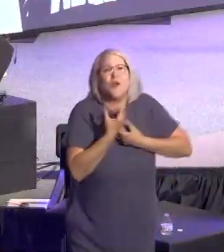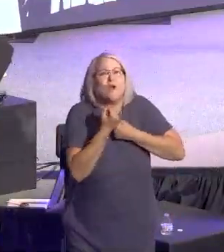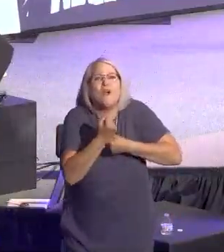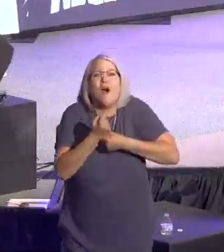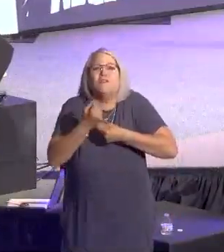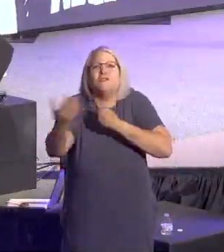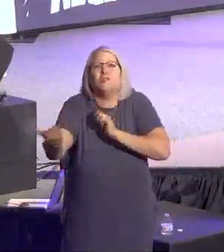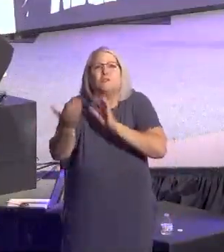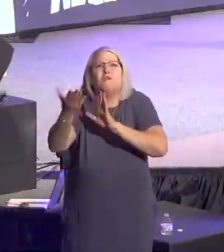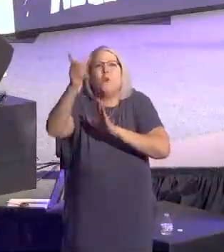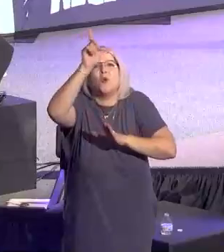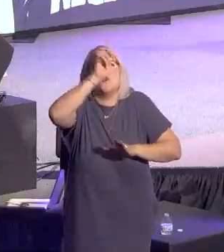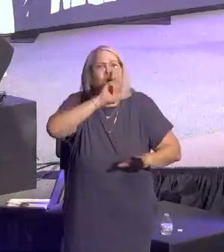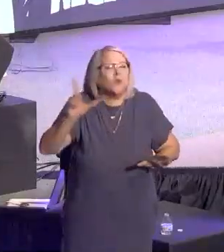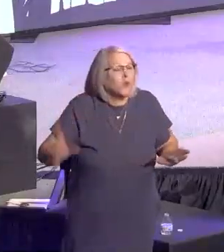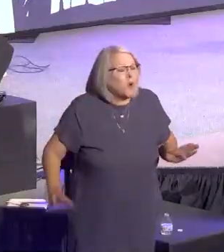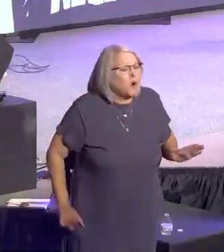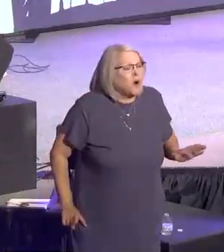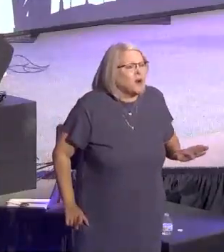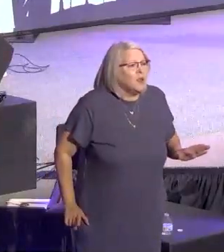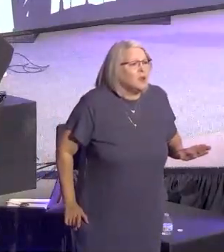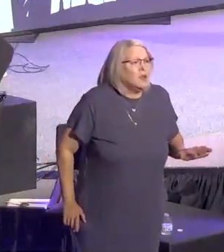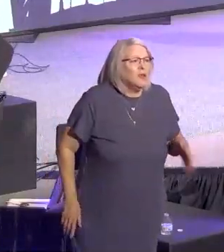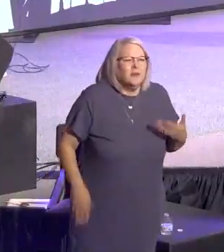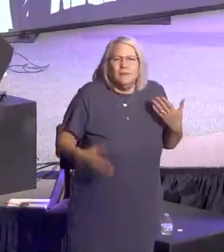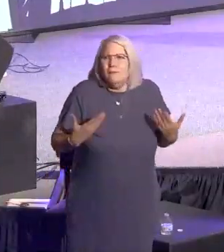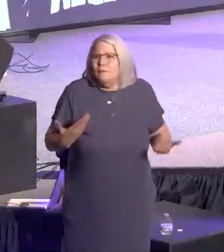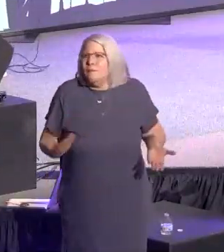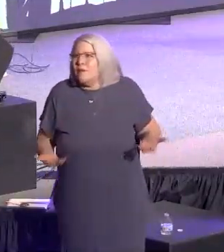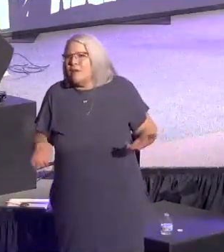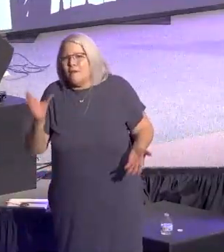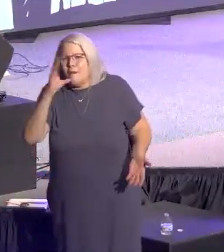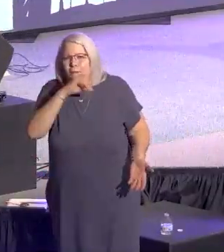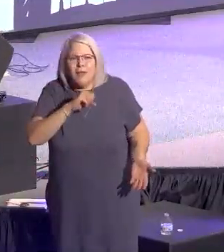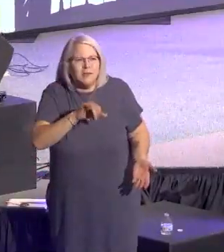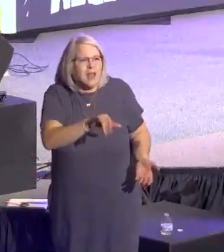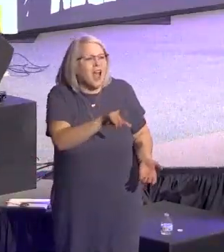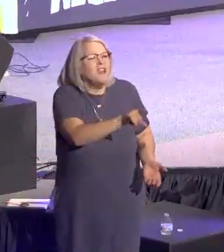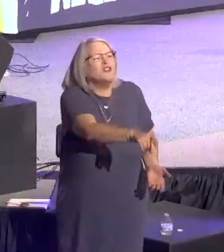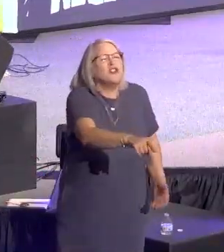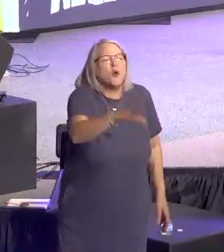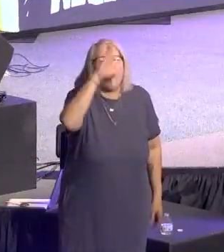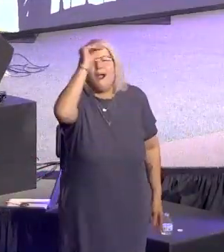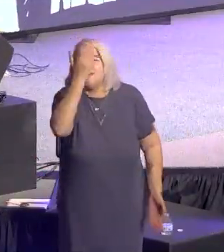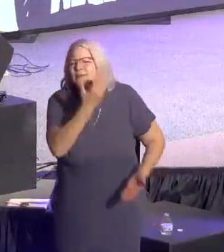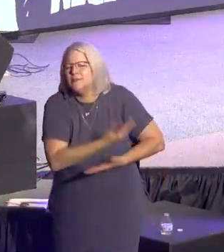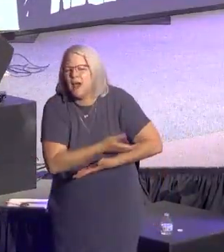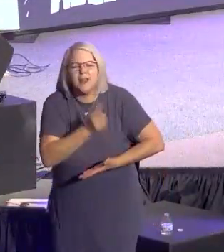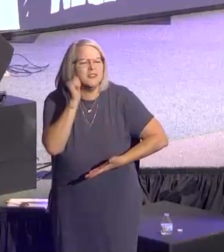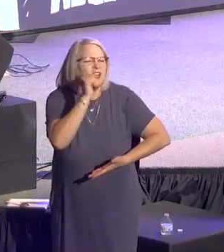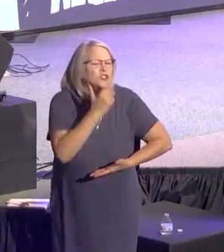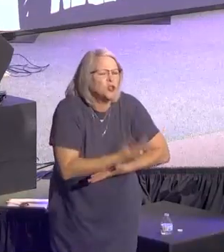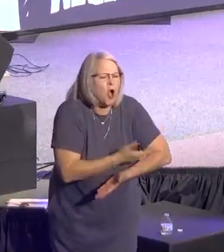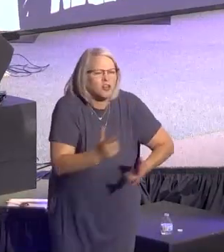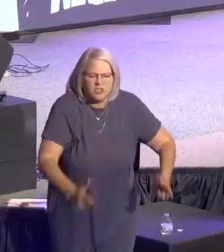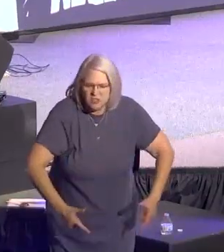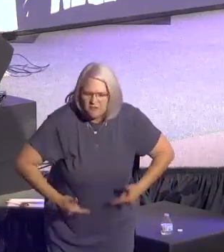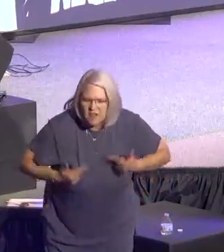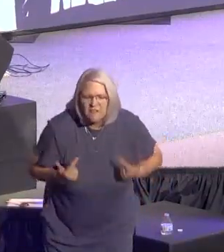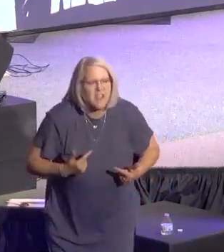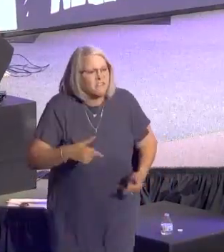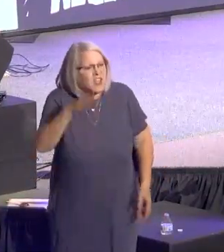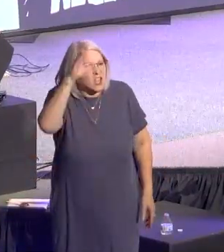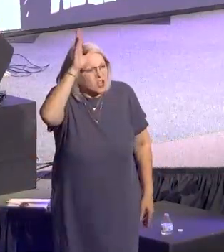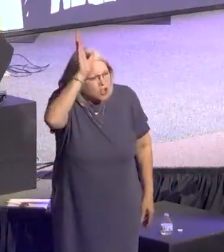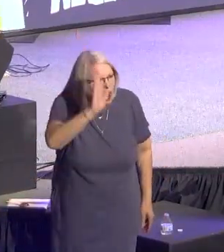Lord. I think many times we miss that you are sons and daughters of the living God.